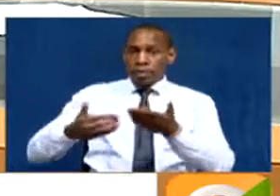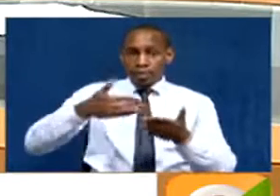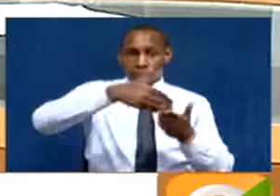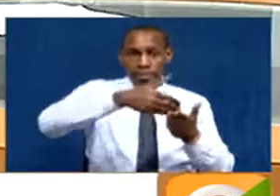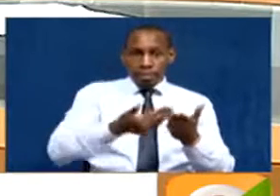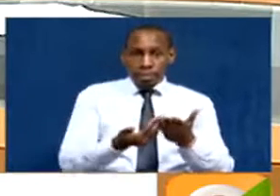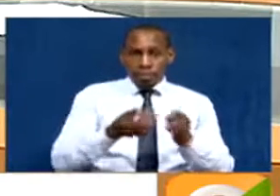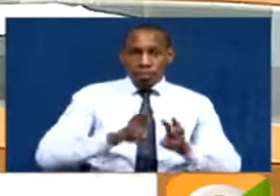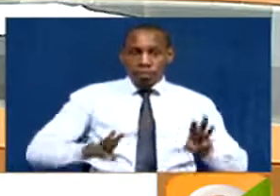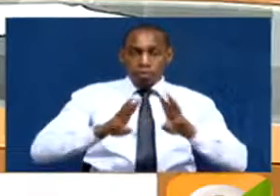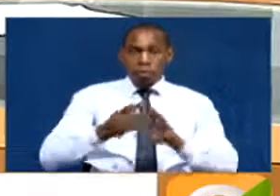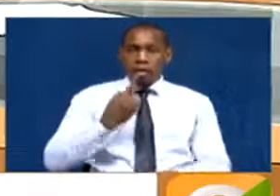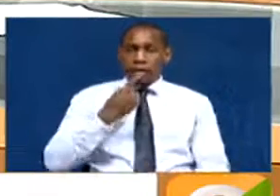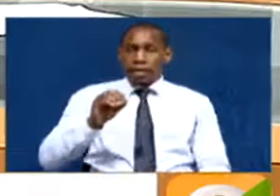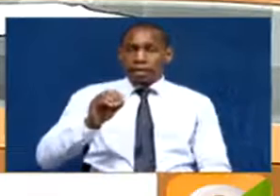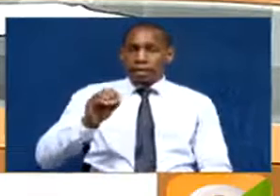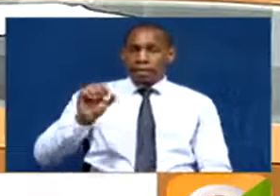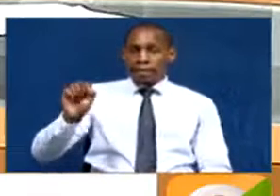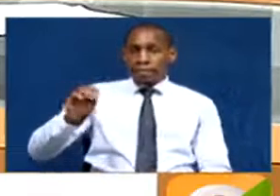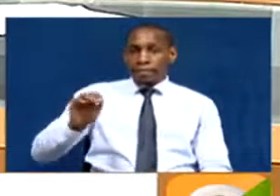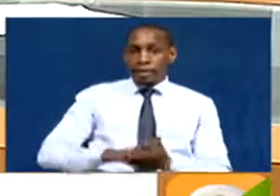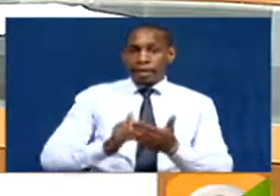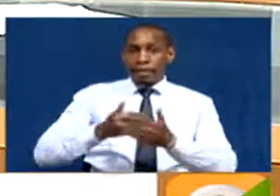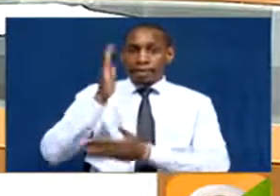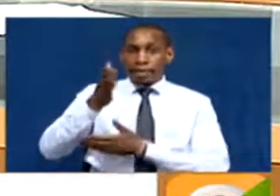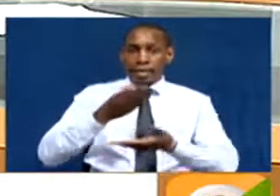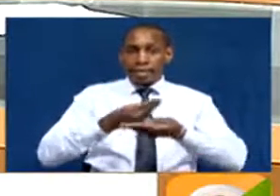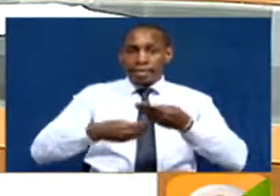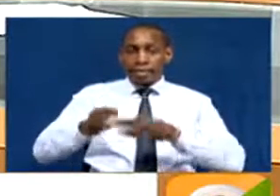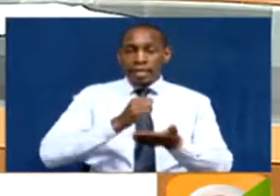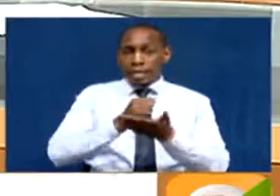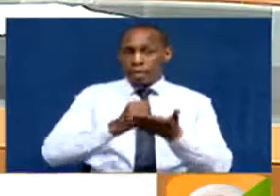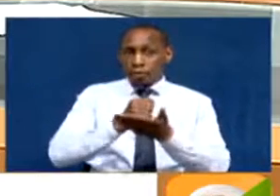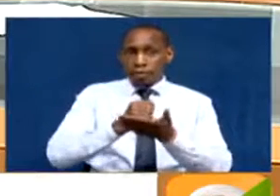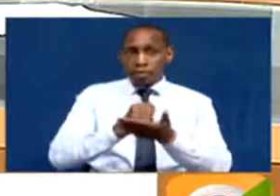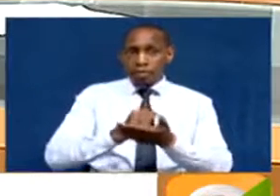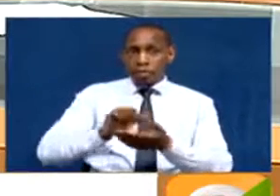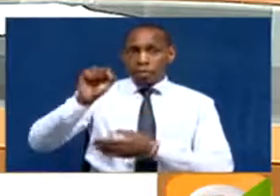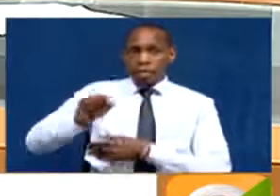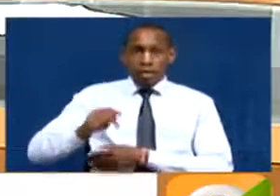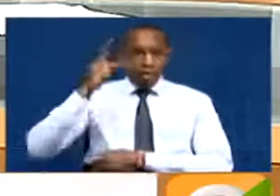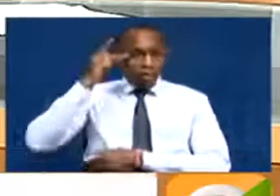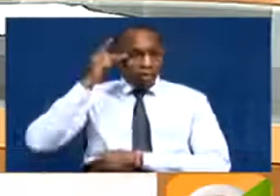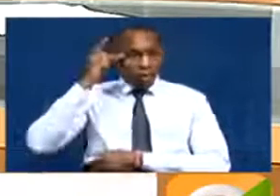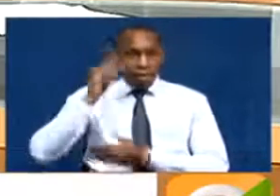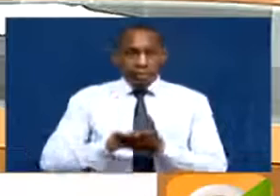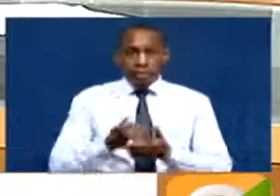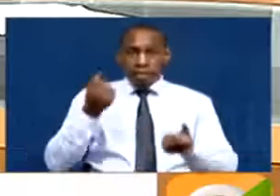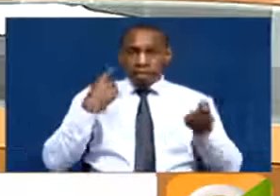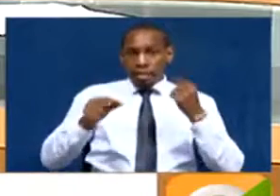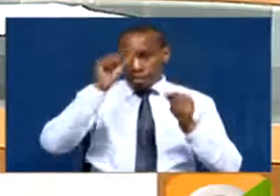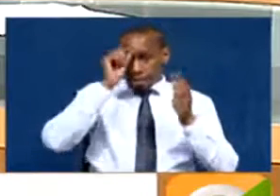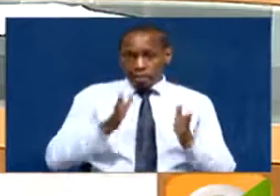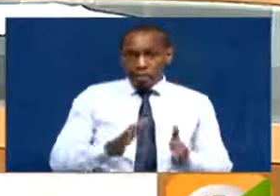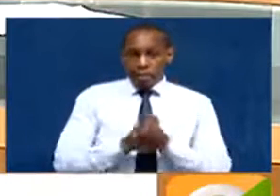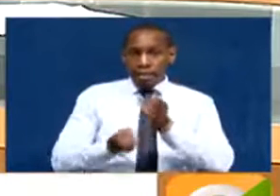check for 105 million shillings following the direct sales of their produce to South Korea. Kericho Governor Paul